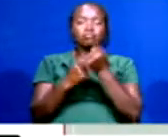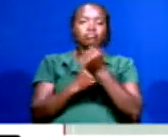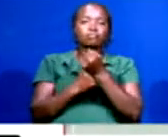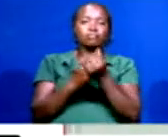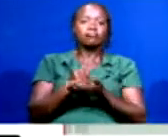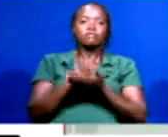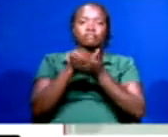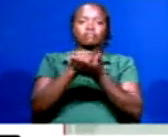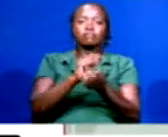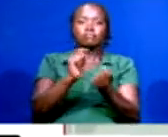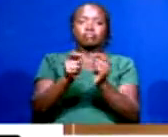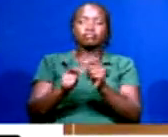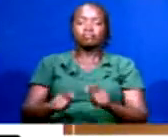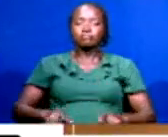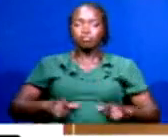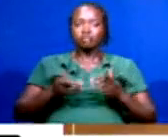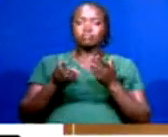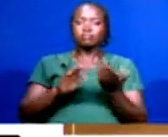and to avert loss of lives.